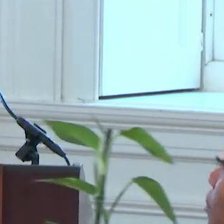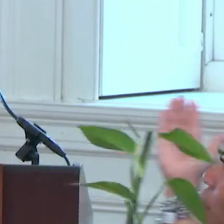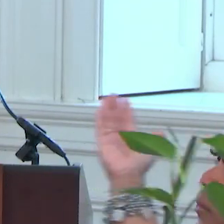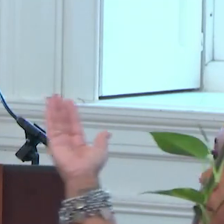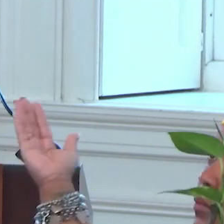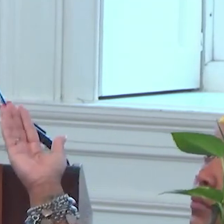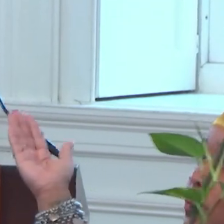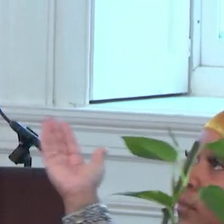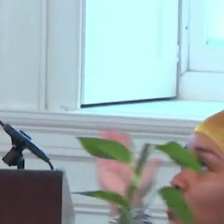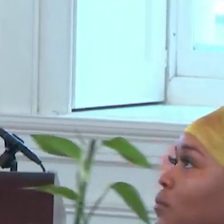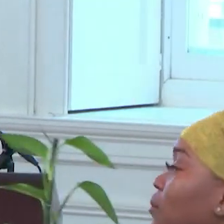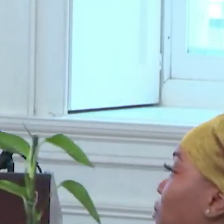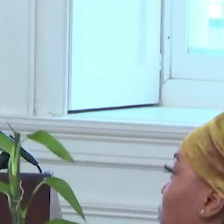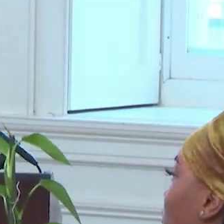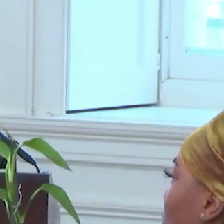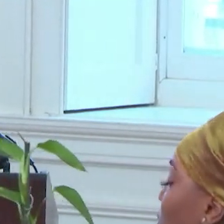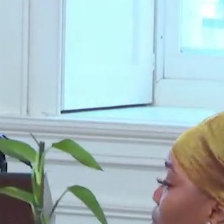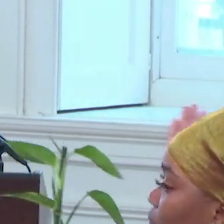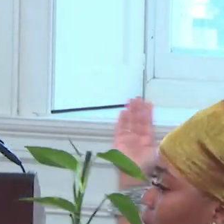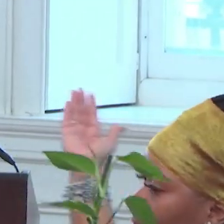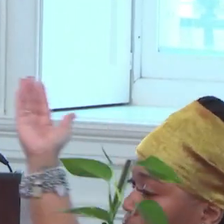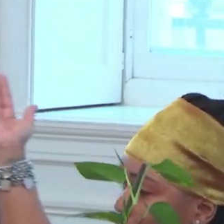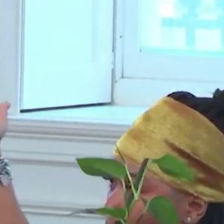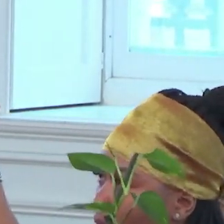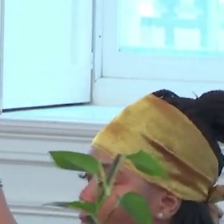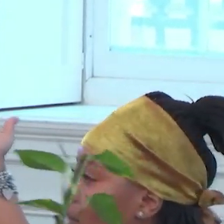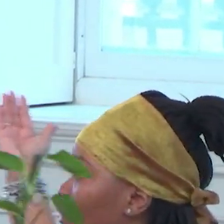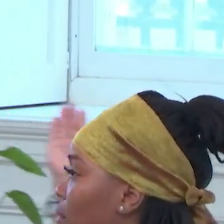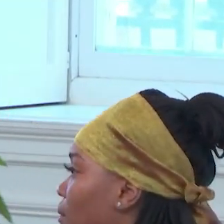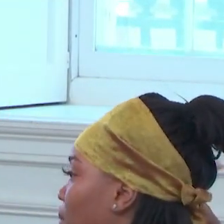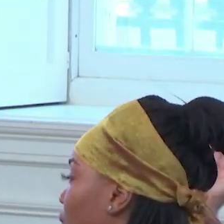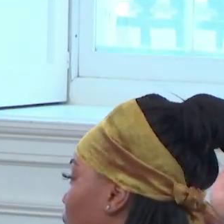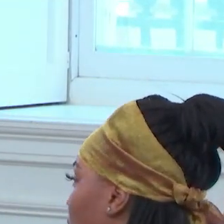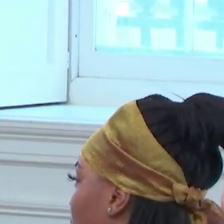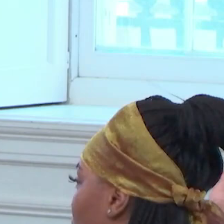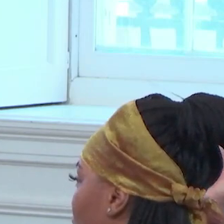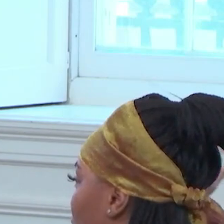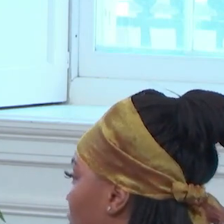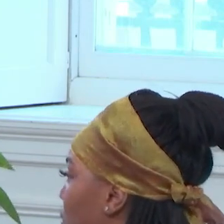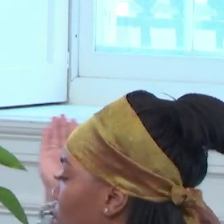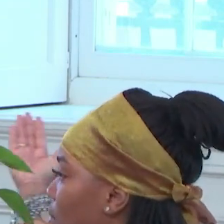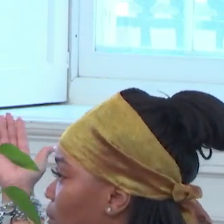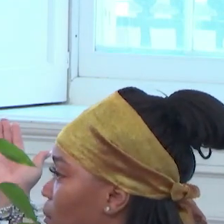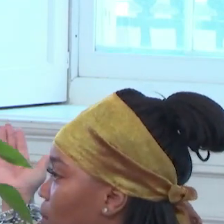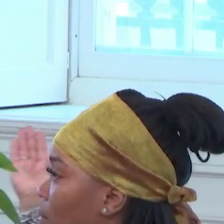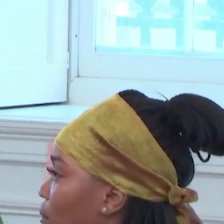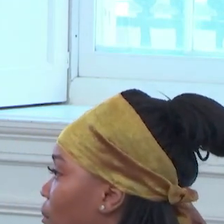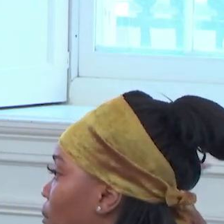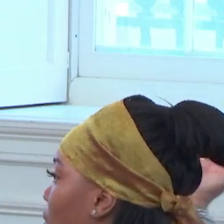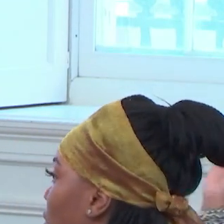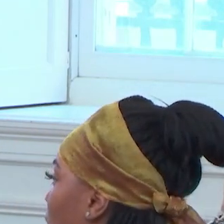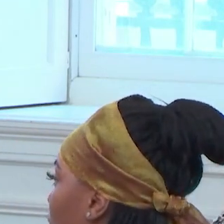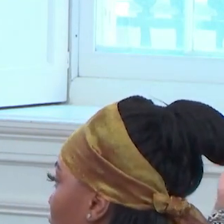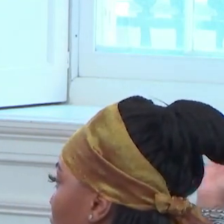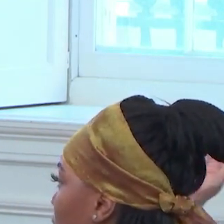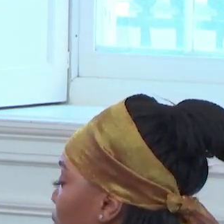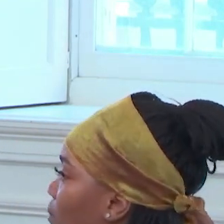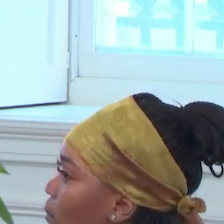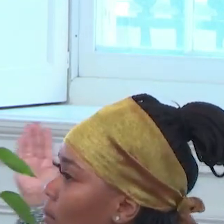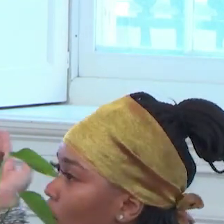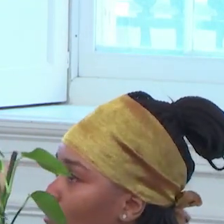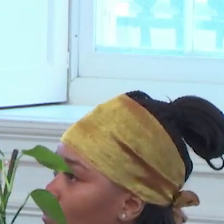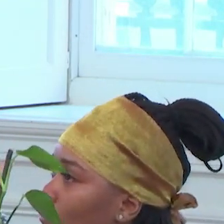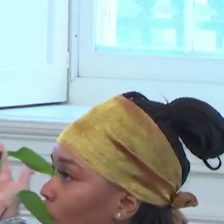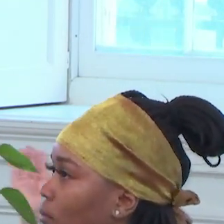that gives you life, the source that gives you energy, the source that makes you want to move when you don't have anything in you, the source